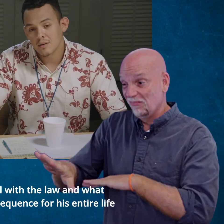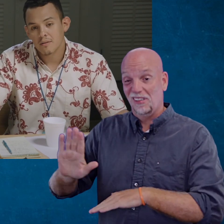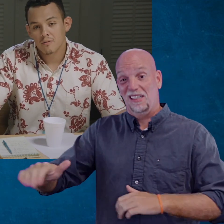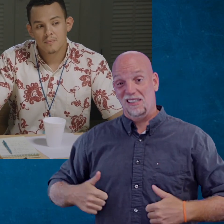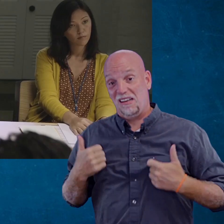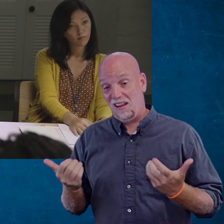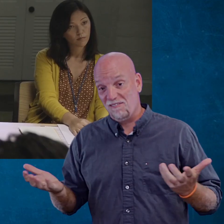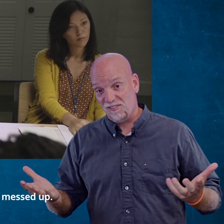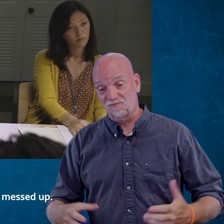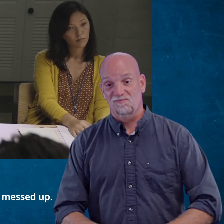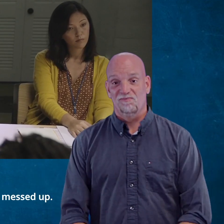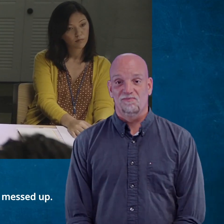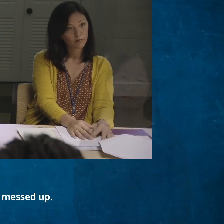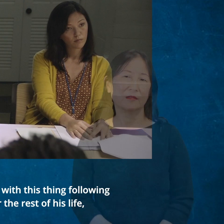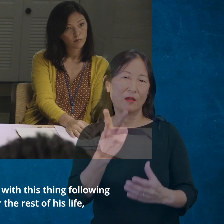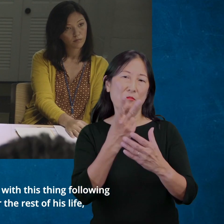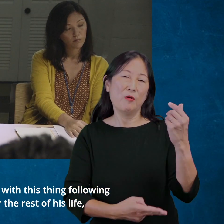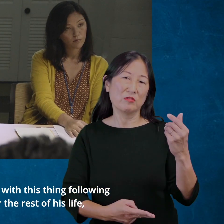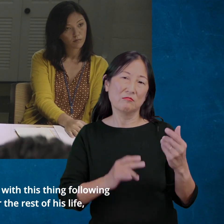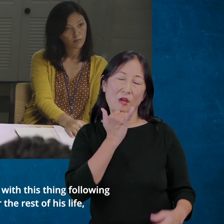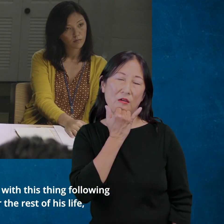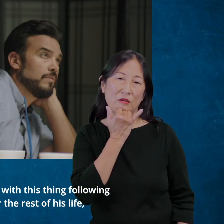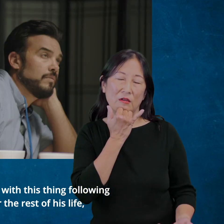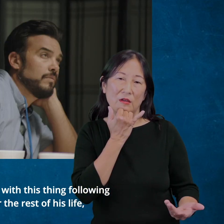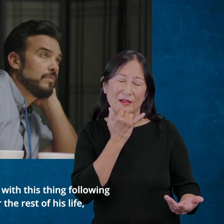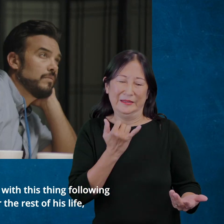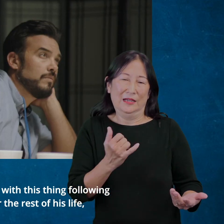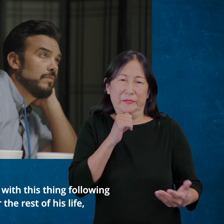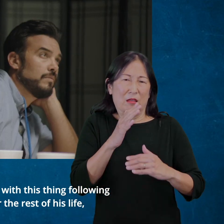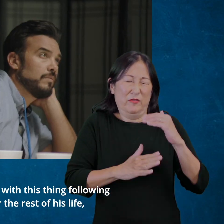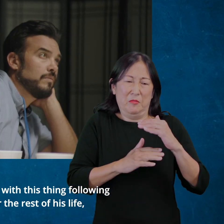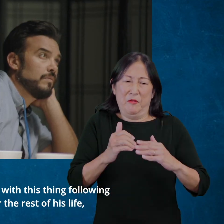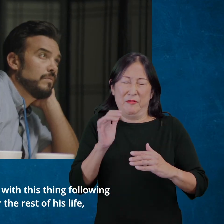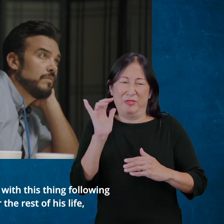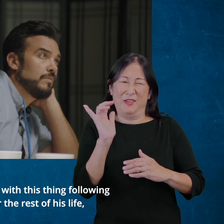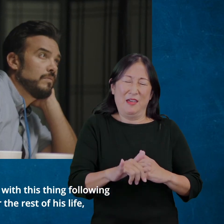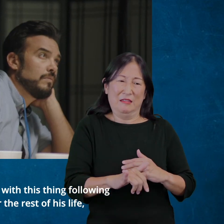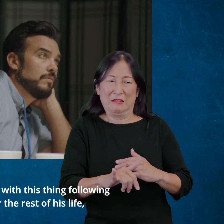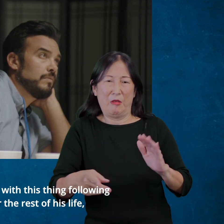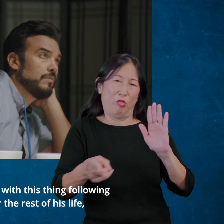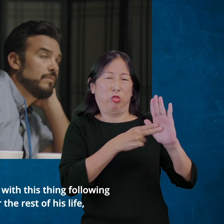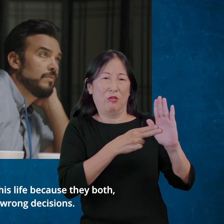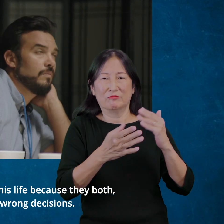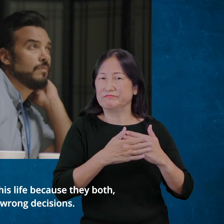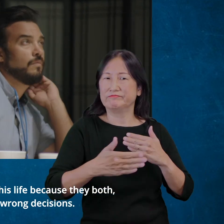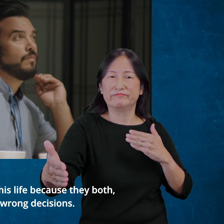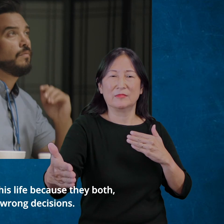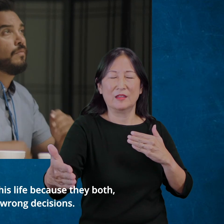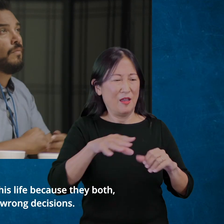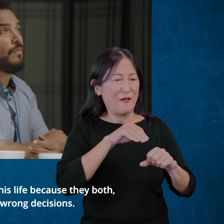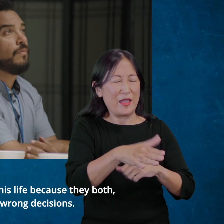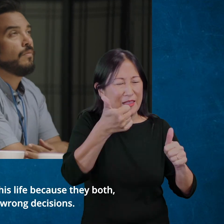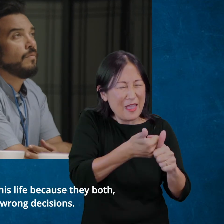his entire life. They both messed up, but I'm not comfortable with this thing following this young man for the rest of his life, affecting every